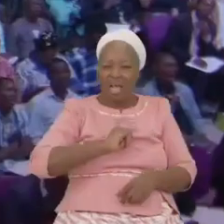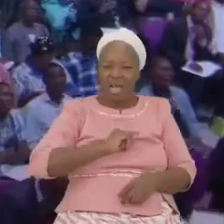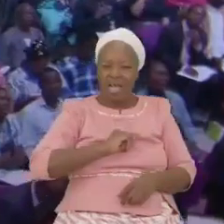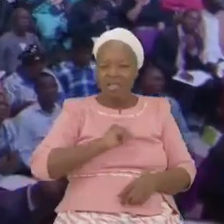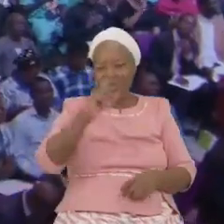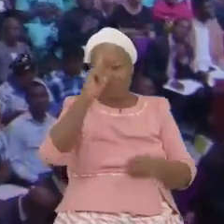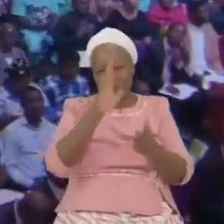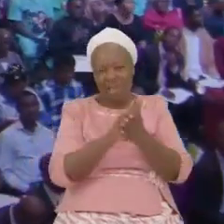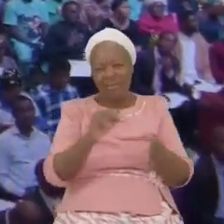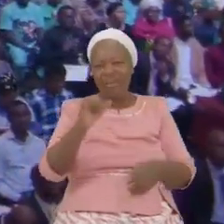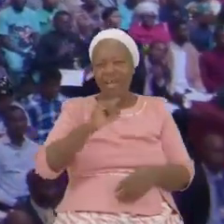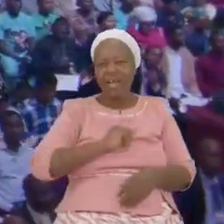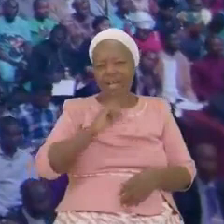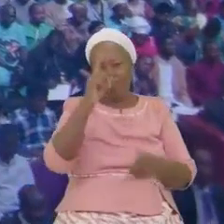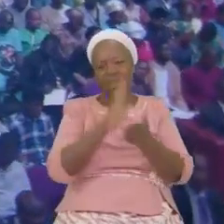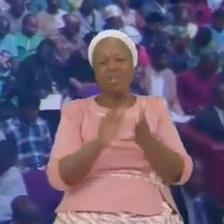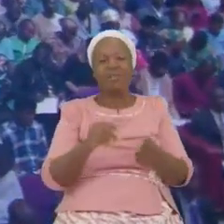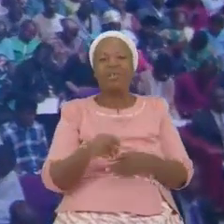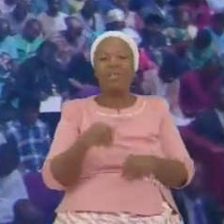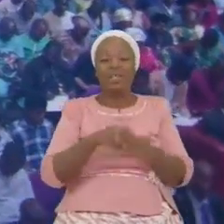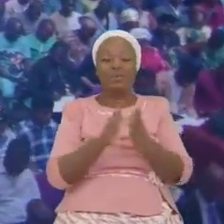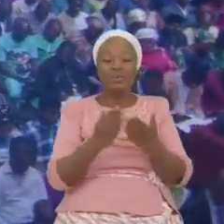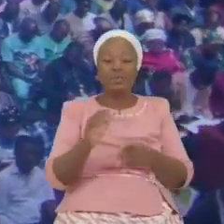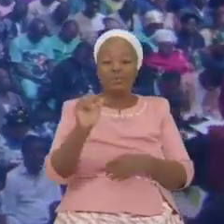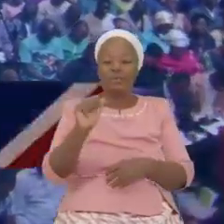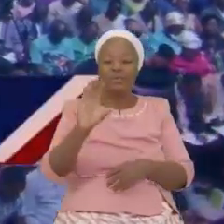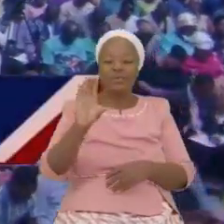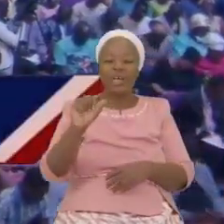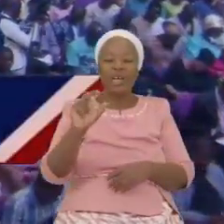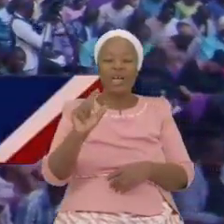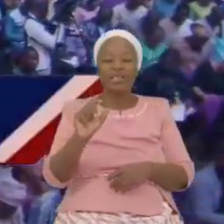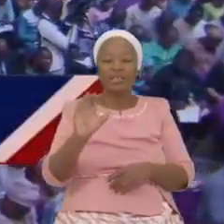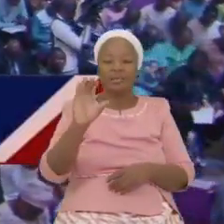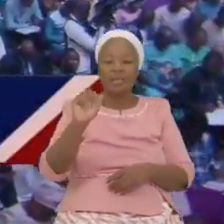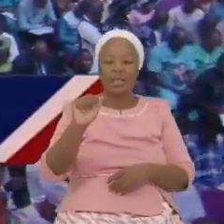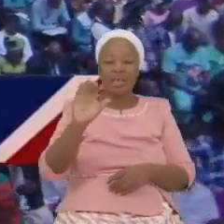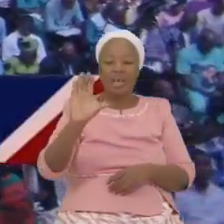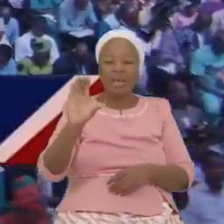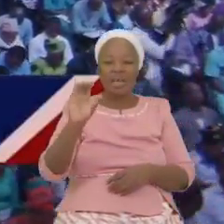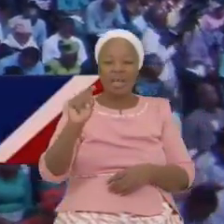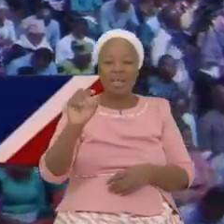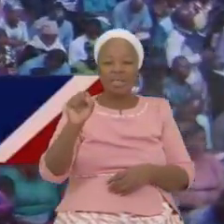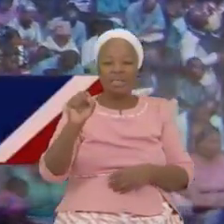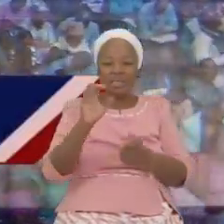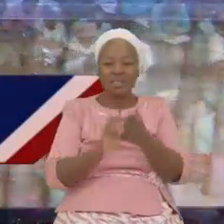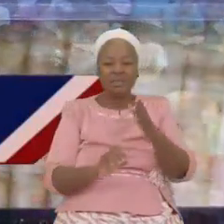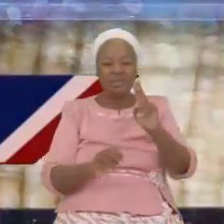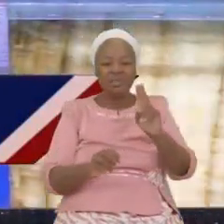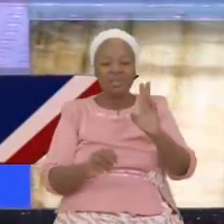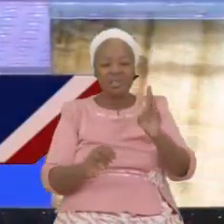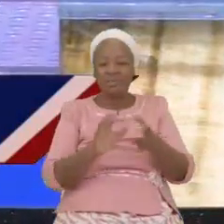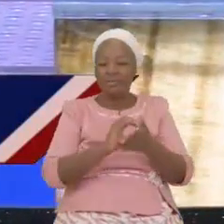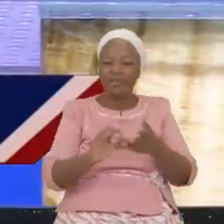believe. Acts chapter 27, we're reading from verse 23. Acts chapter 27,